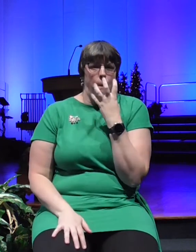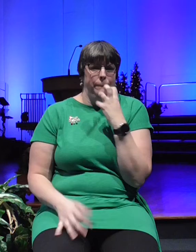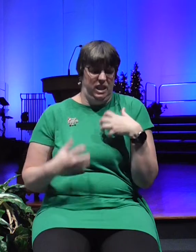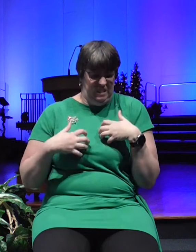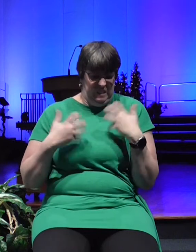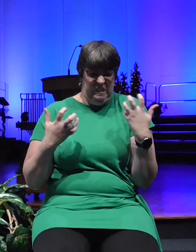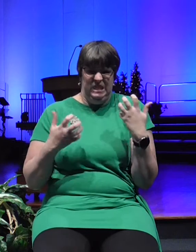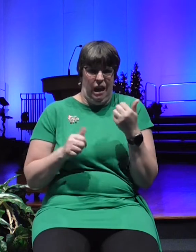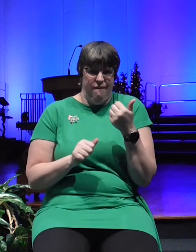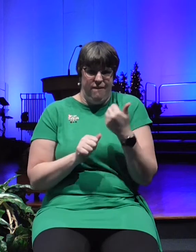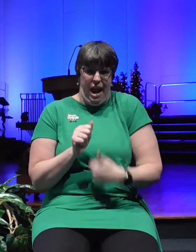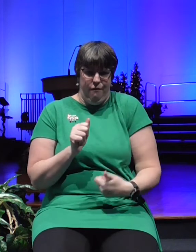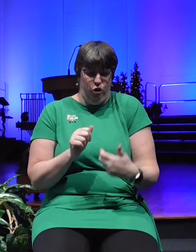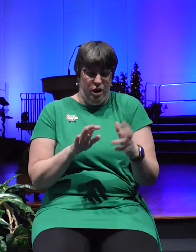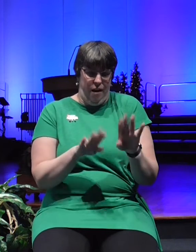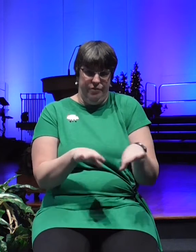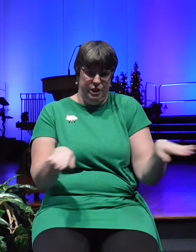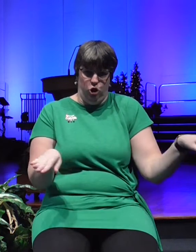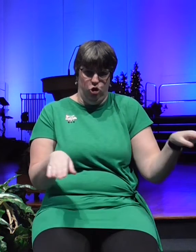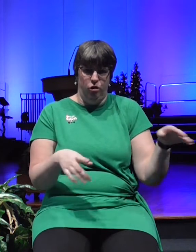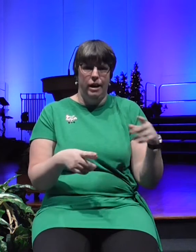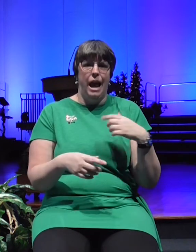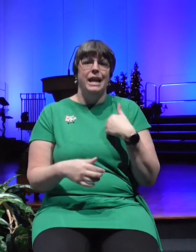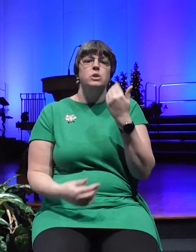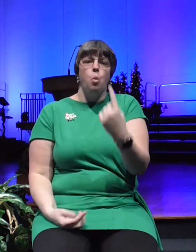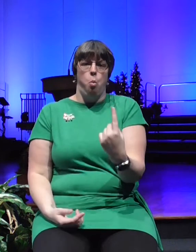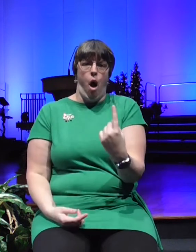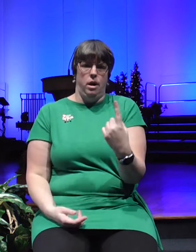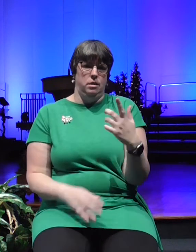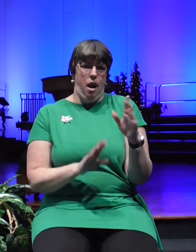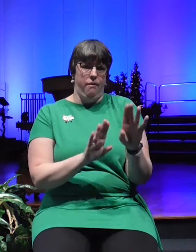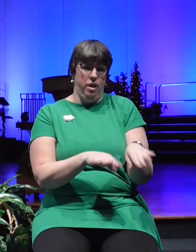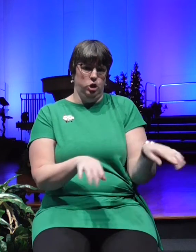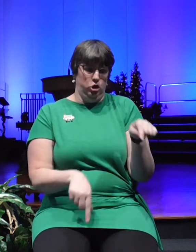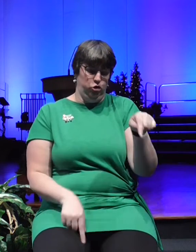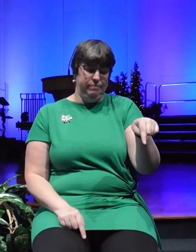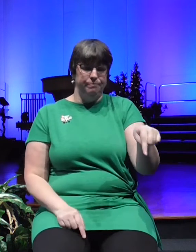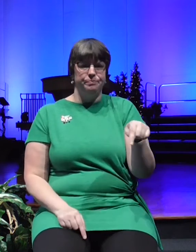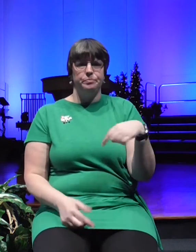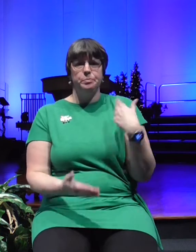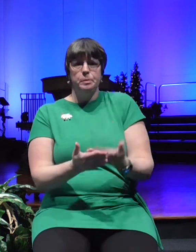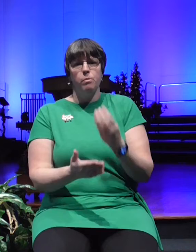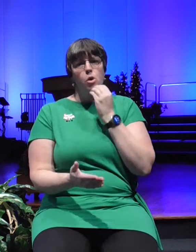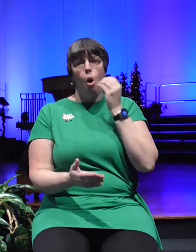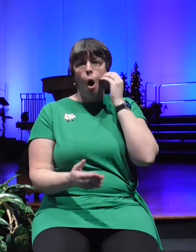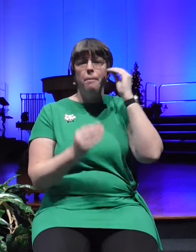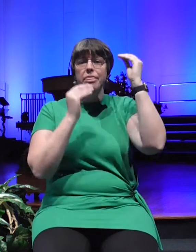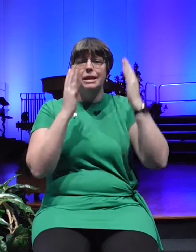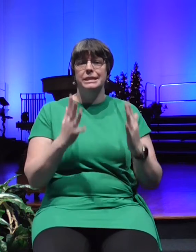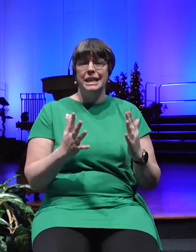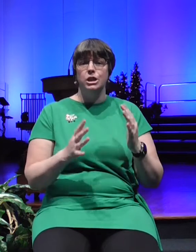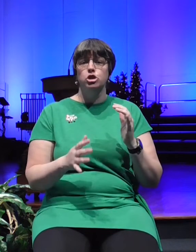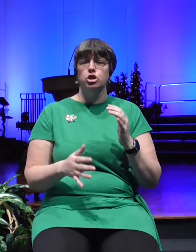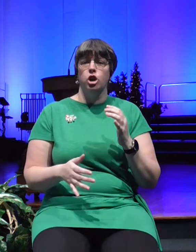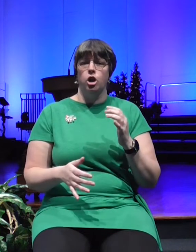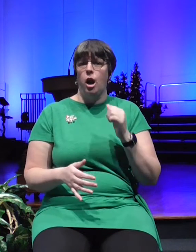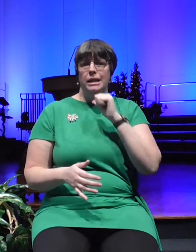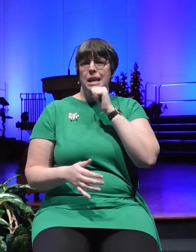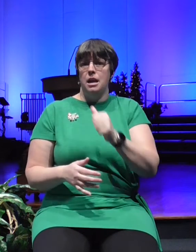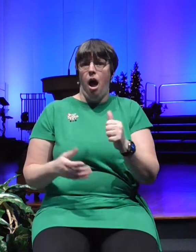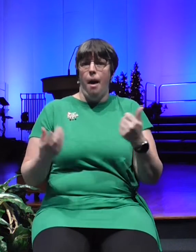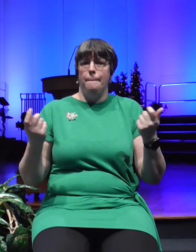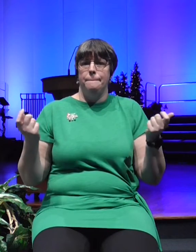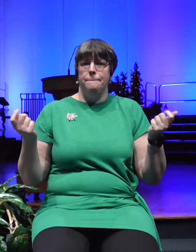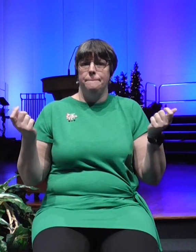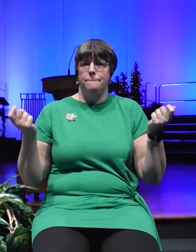grumpy at every child. He has one child, Zuzu, who came home and her teacher didn't put her coat on her.